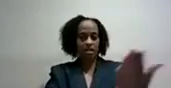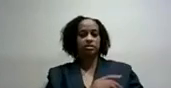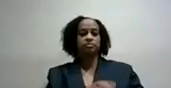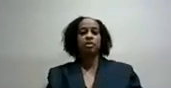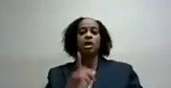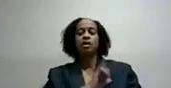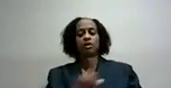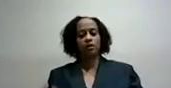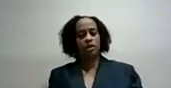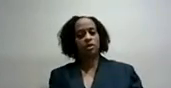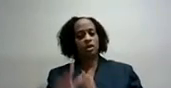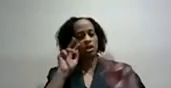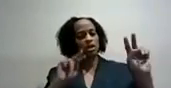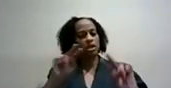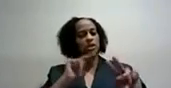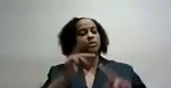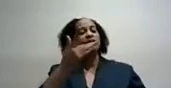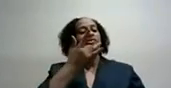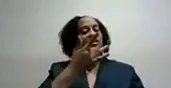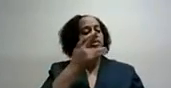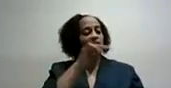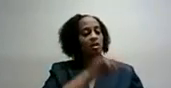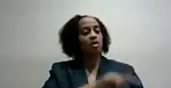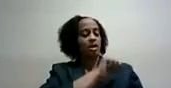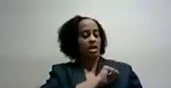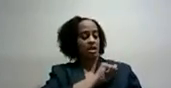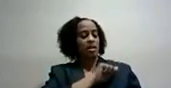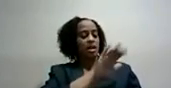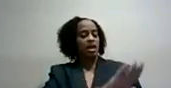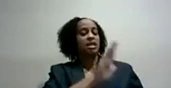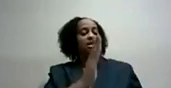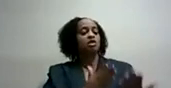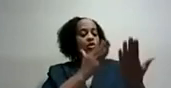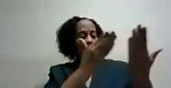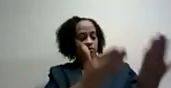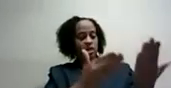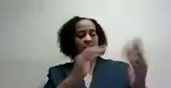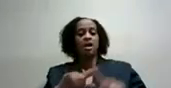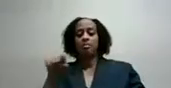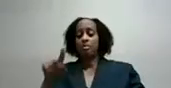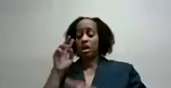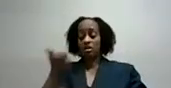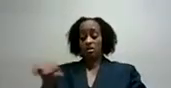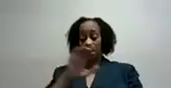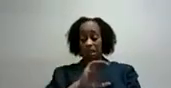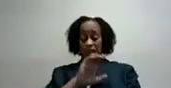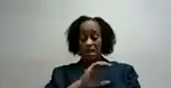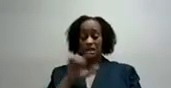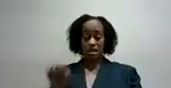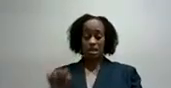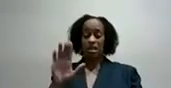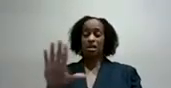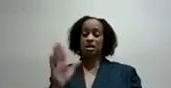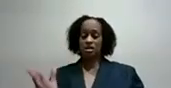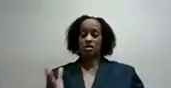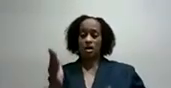Lord looked with favor on Abel and his offering, but on Cain and his